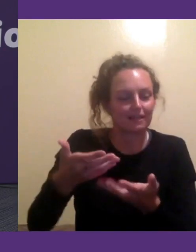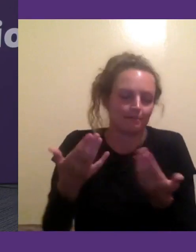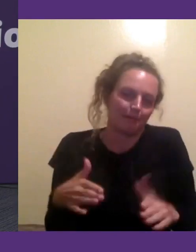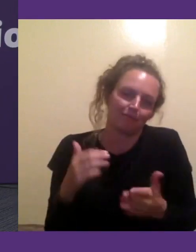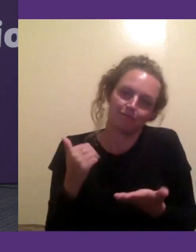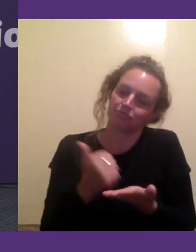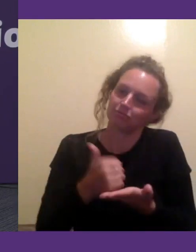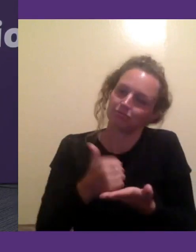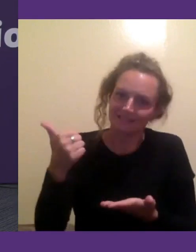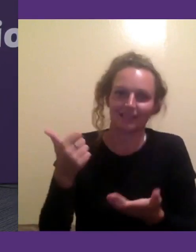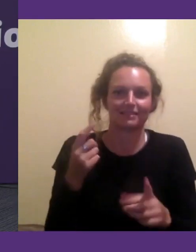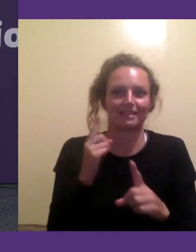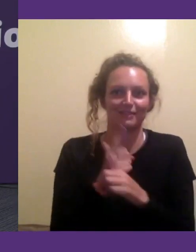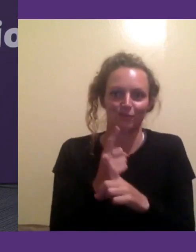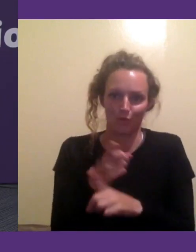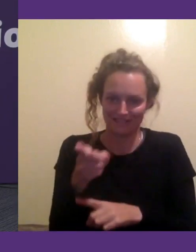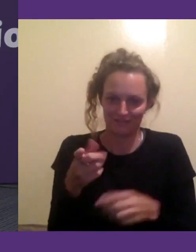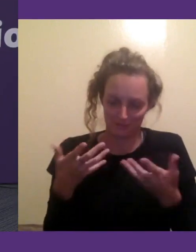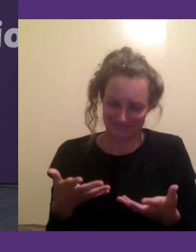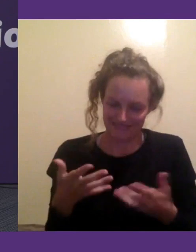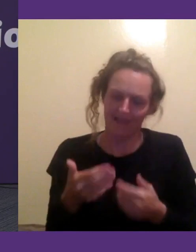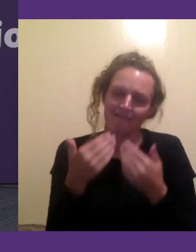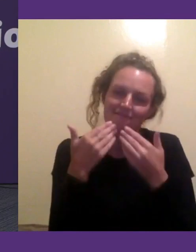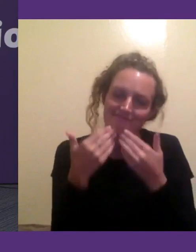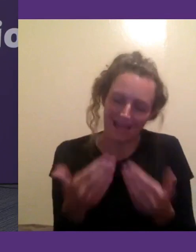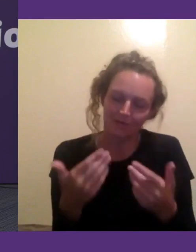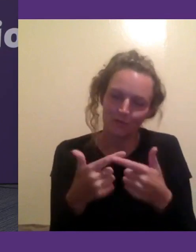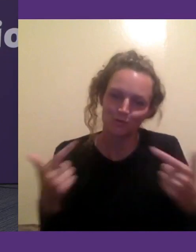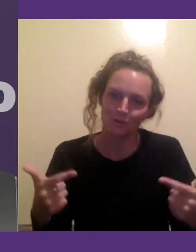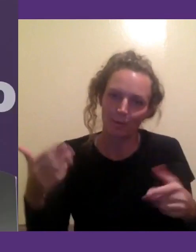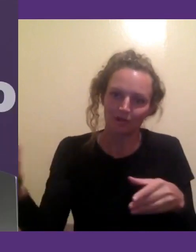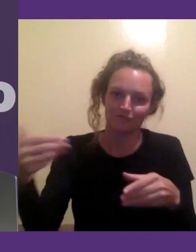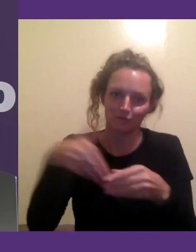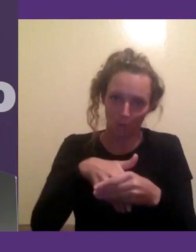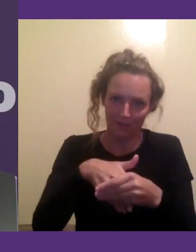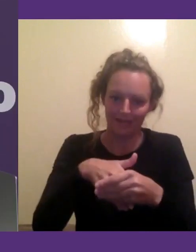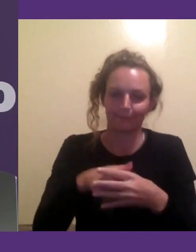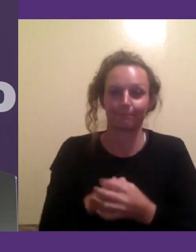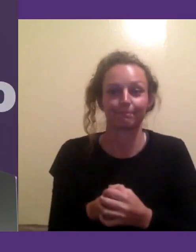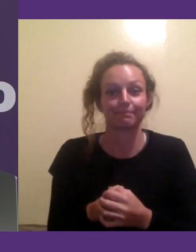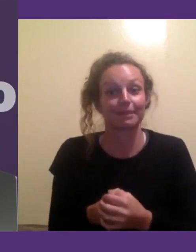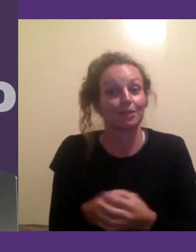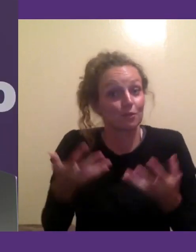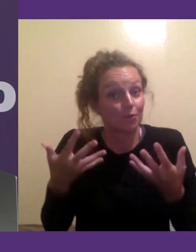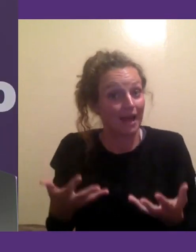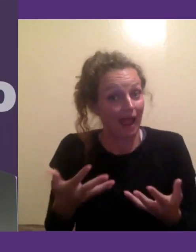and thank you. Thank you so much for joining us. So we're going to take a short break. We'll be back at